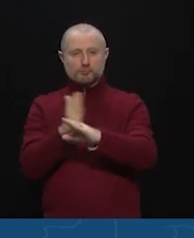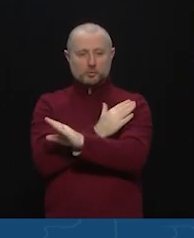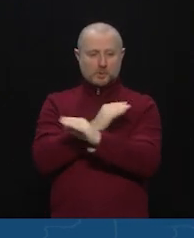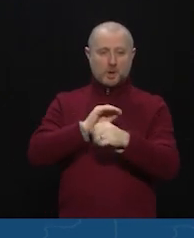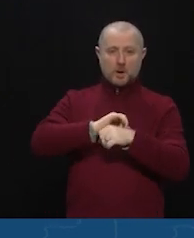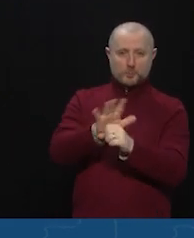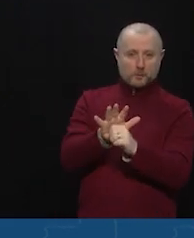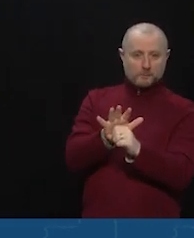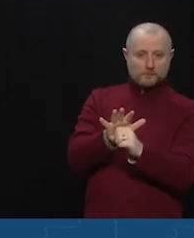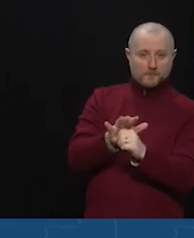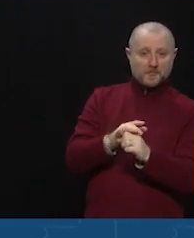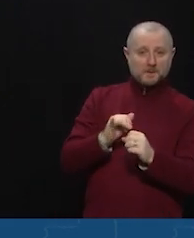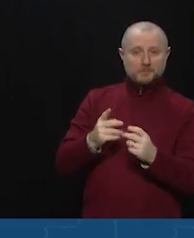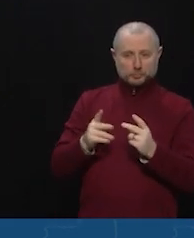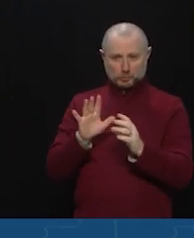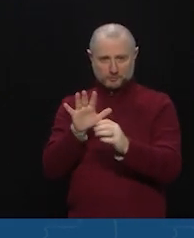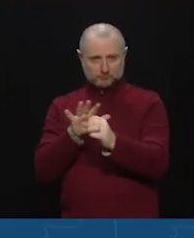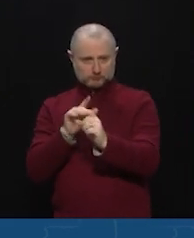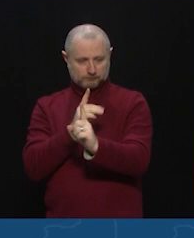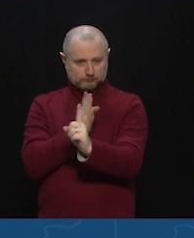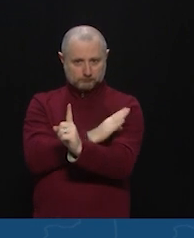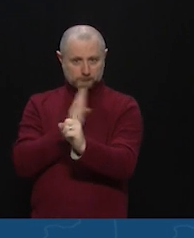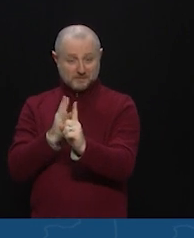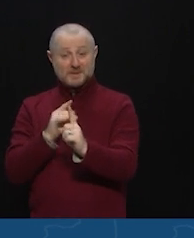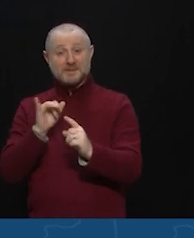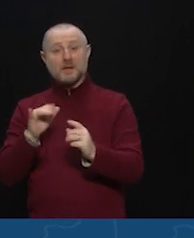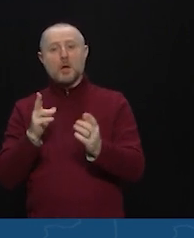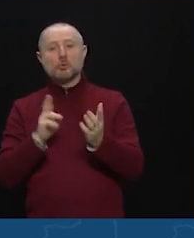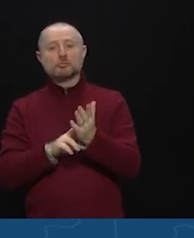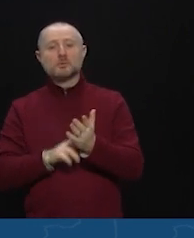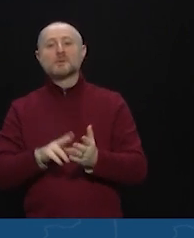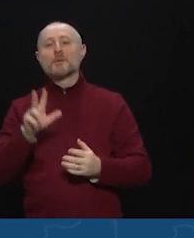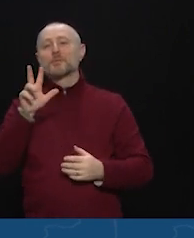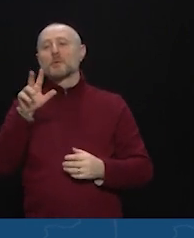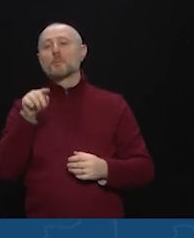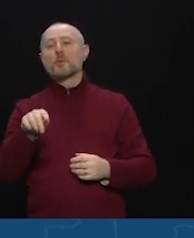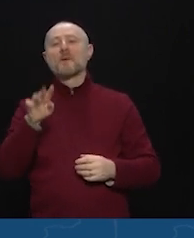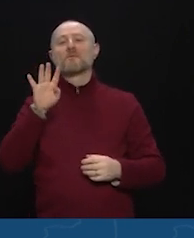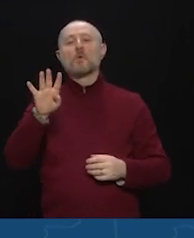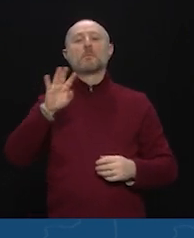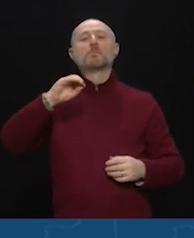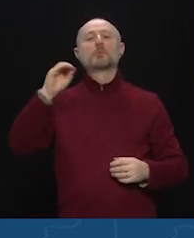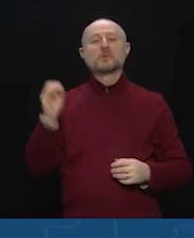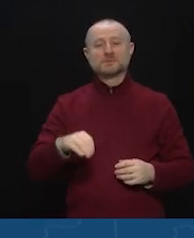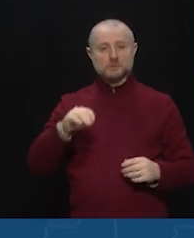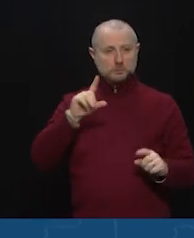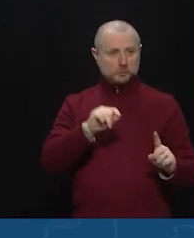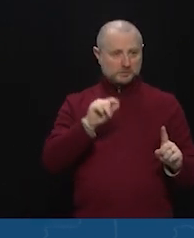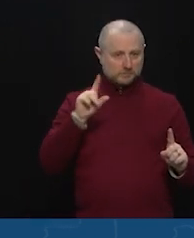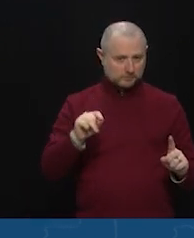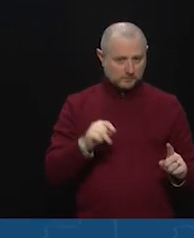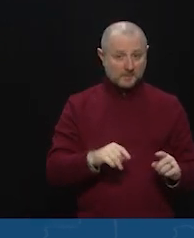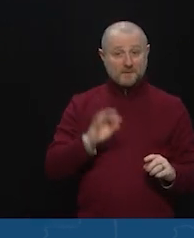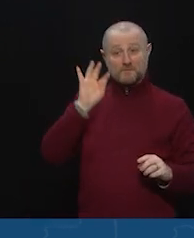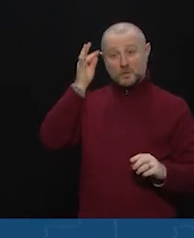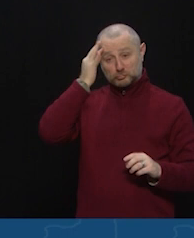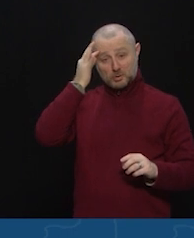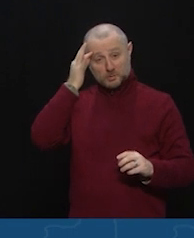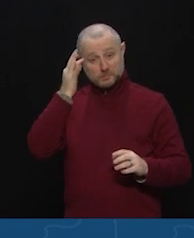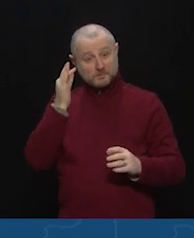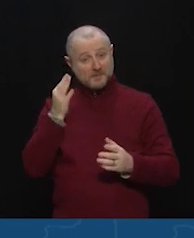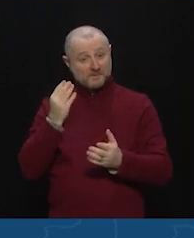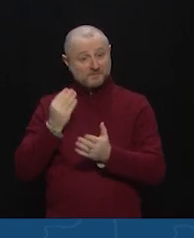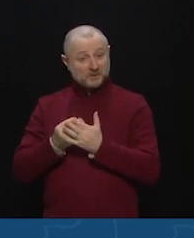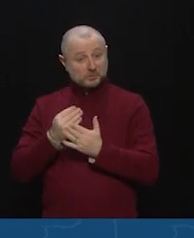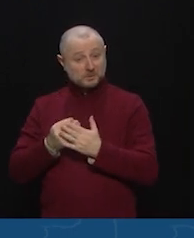position after contracting 3.4% in 2020. The federal fiscal stimulus went out. It helped, but it's starting